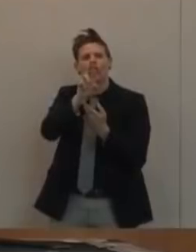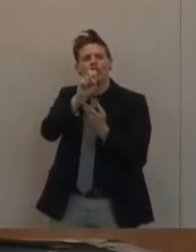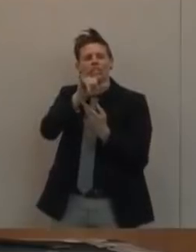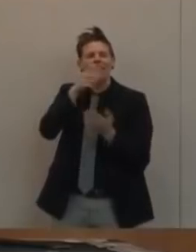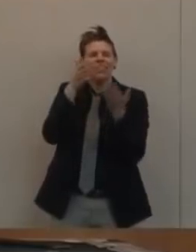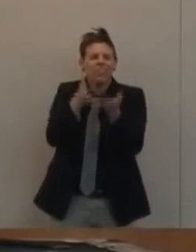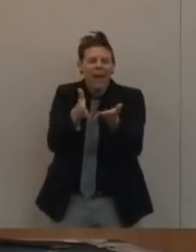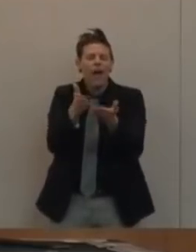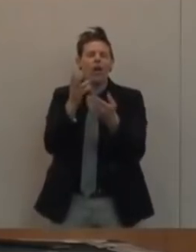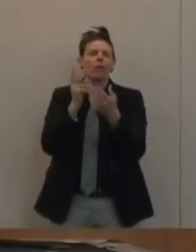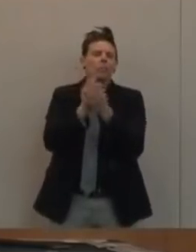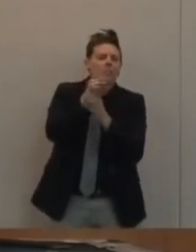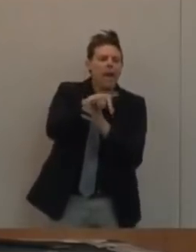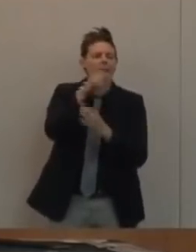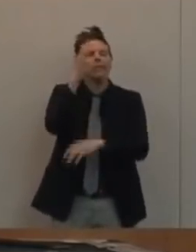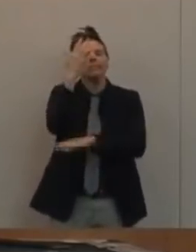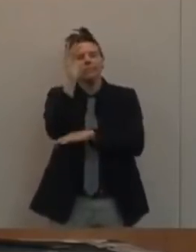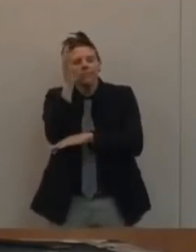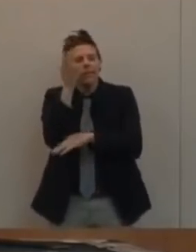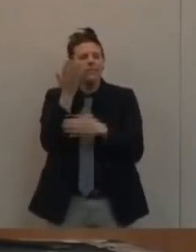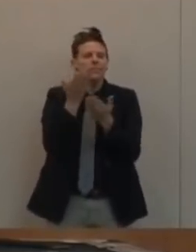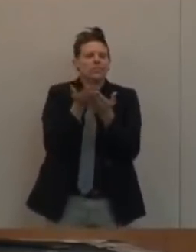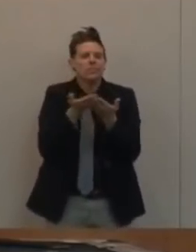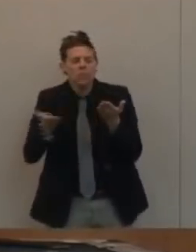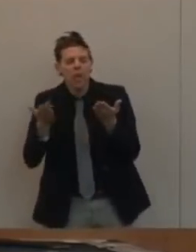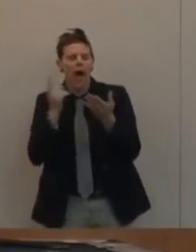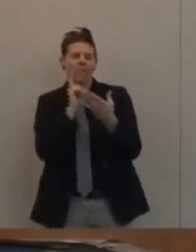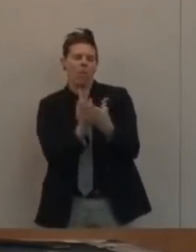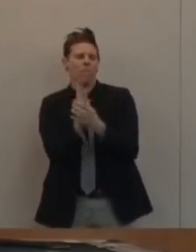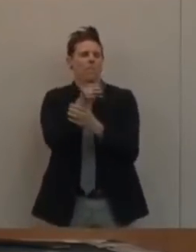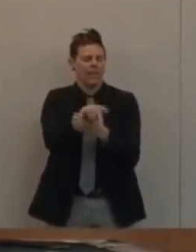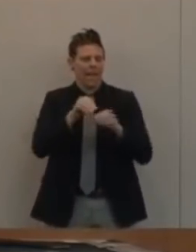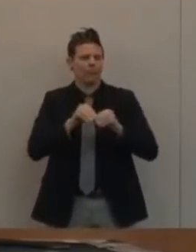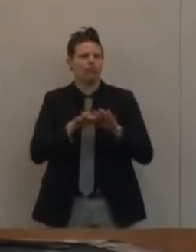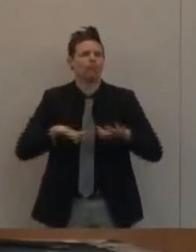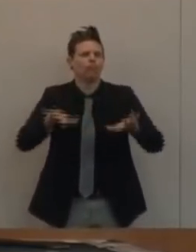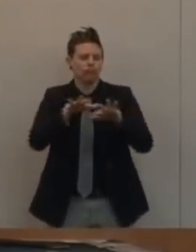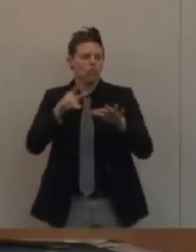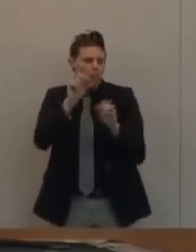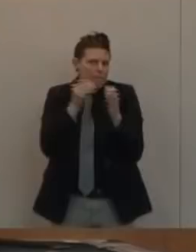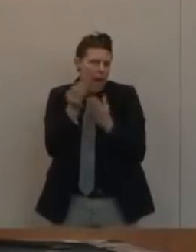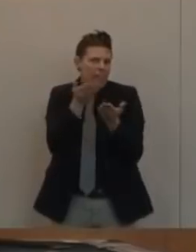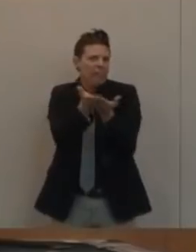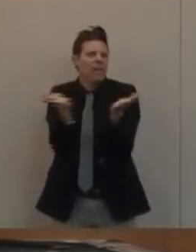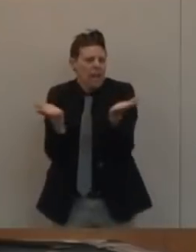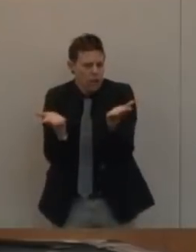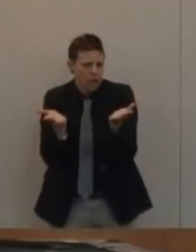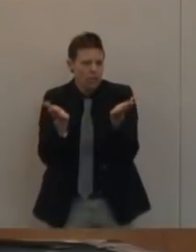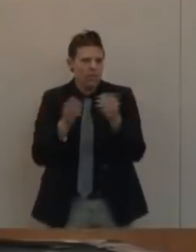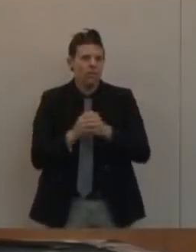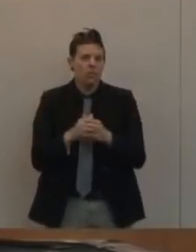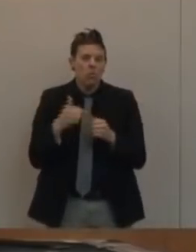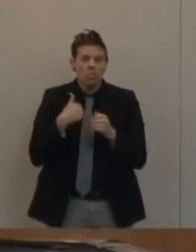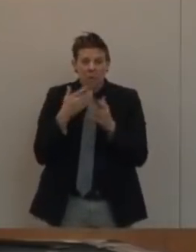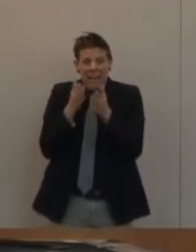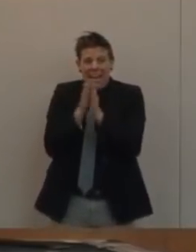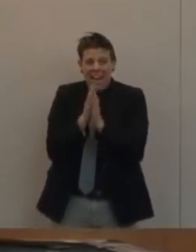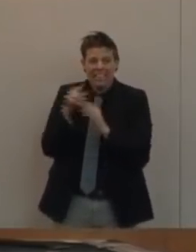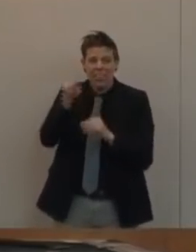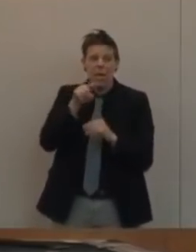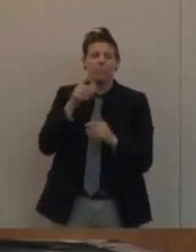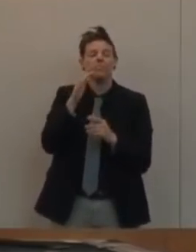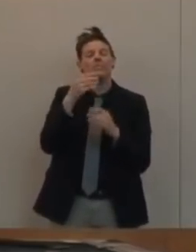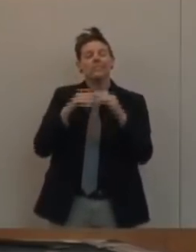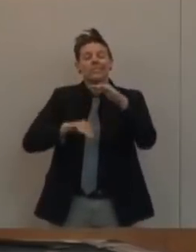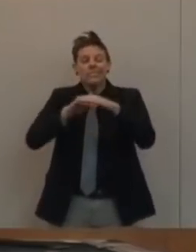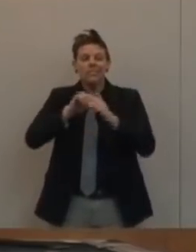shrubs, and supplies for planting a garden, etc. We are asking them to only be at 20% of